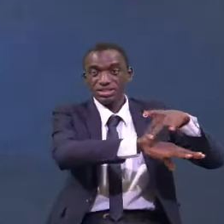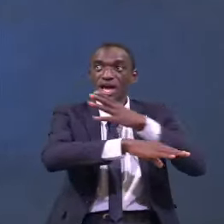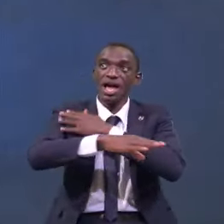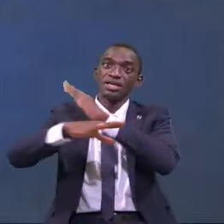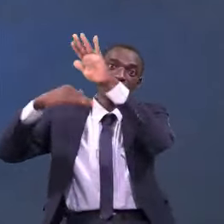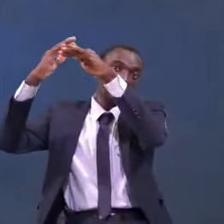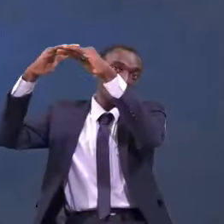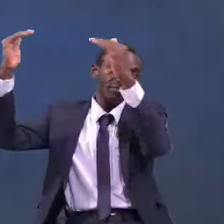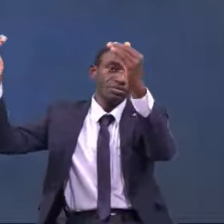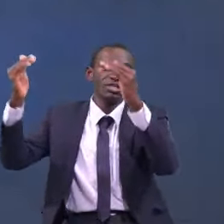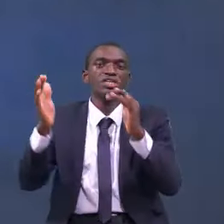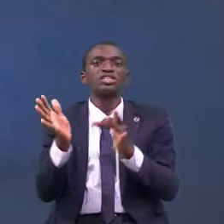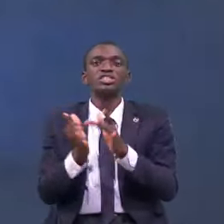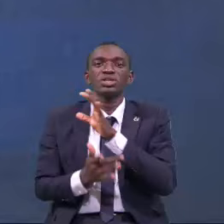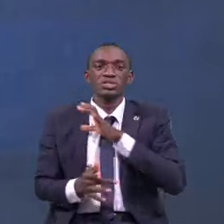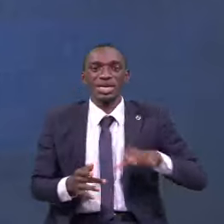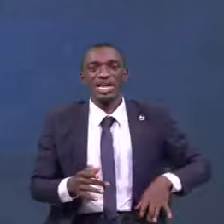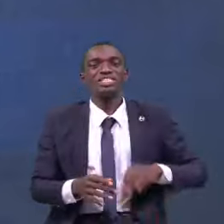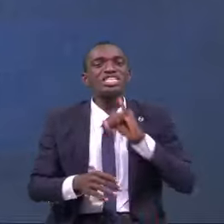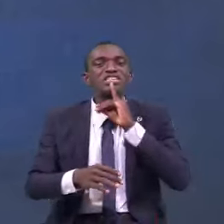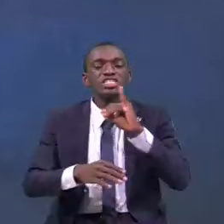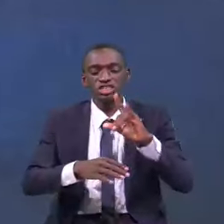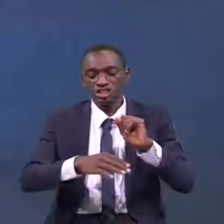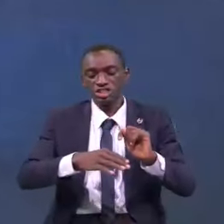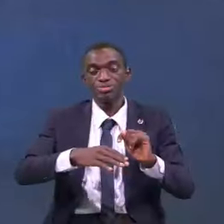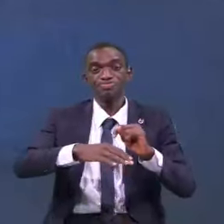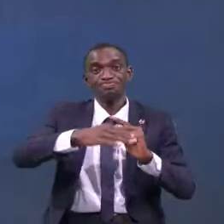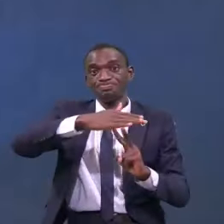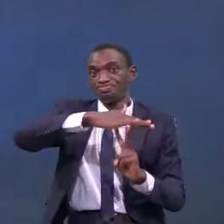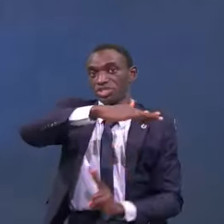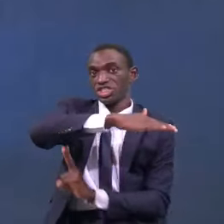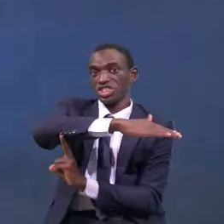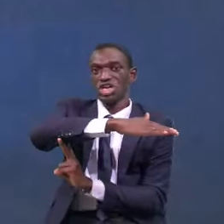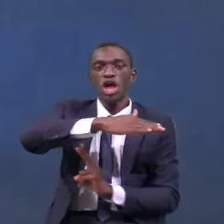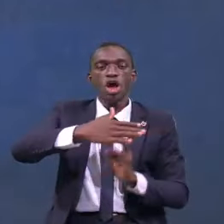bridge between the leper and a clean life.